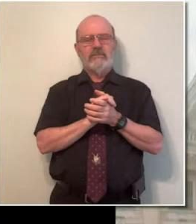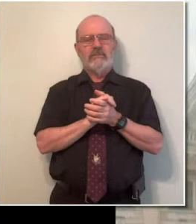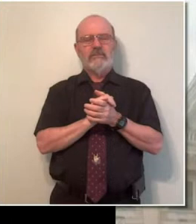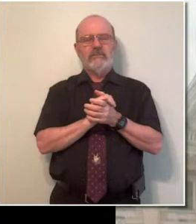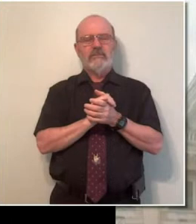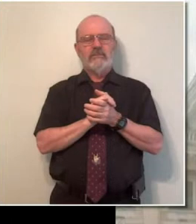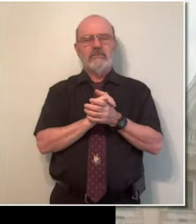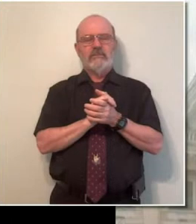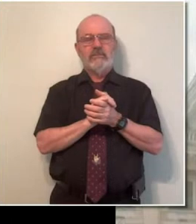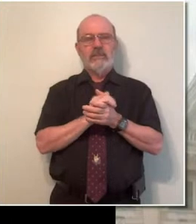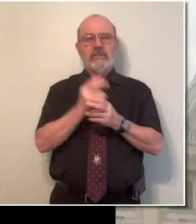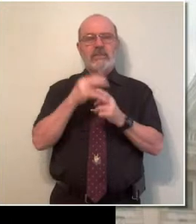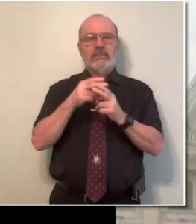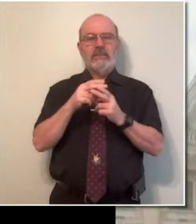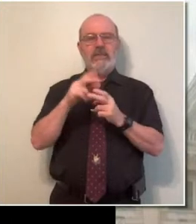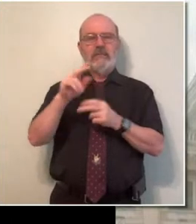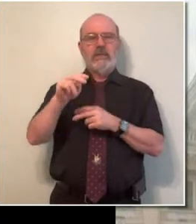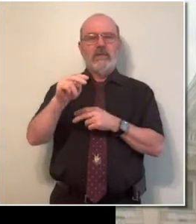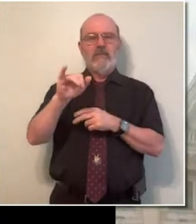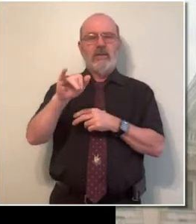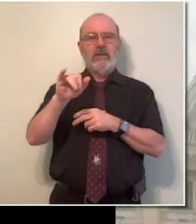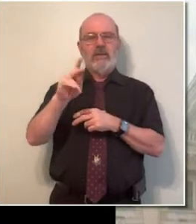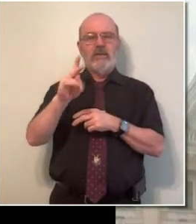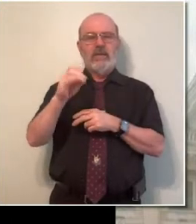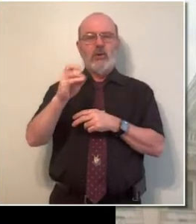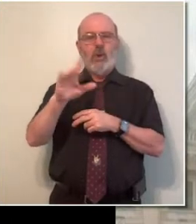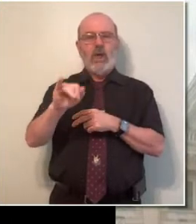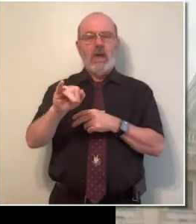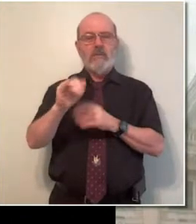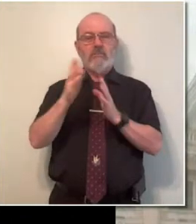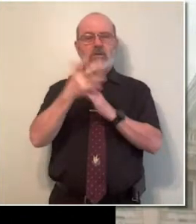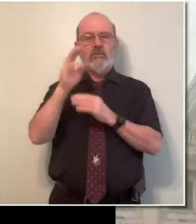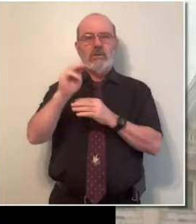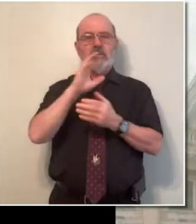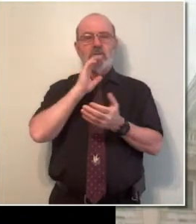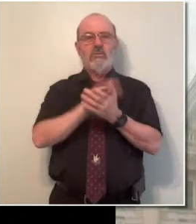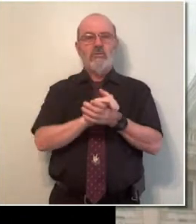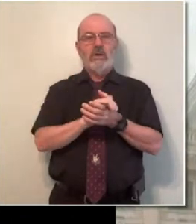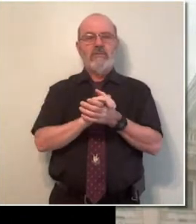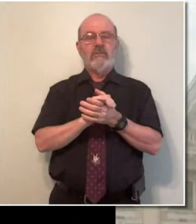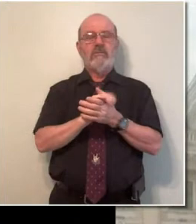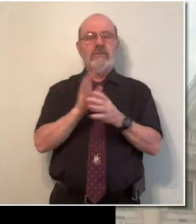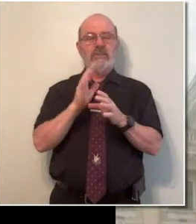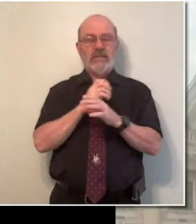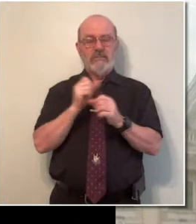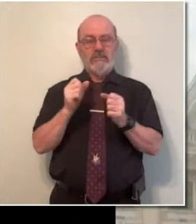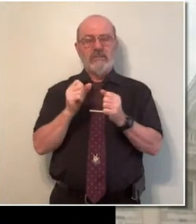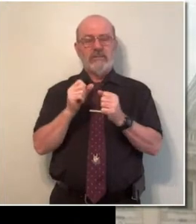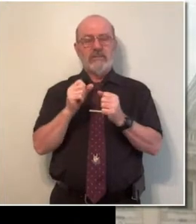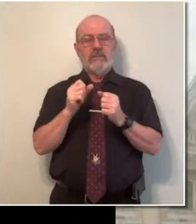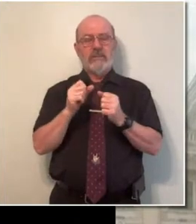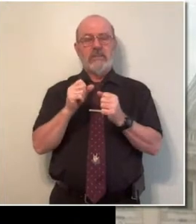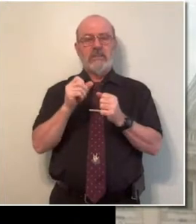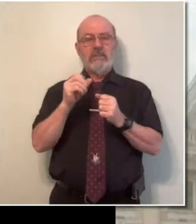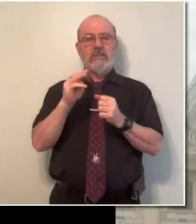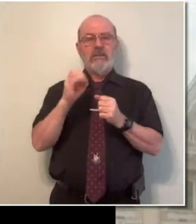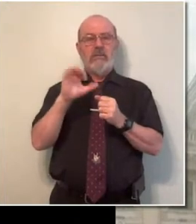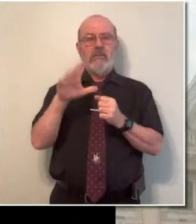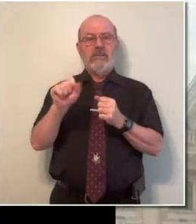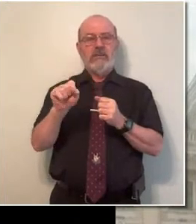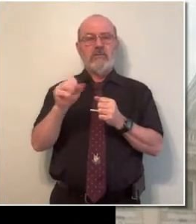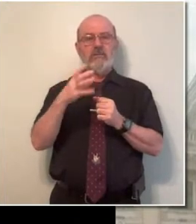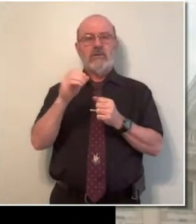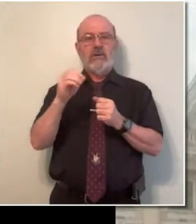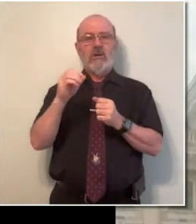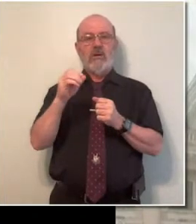His name is Nikolai, and pray for him and his wife to be saved. Meals on Wheels went well. We had just